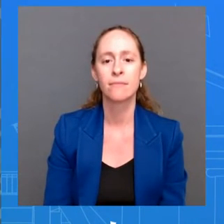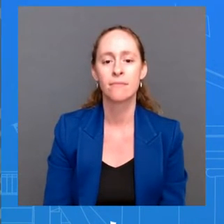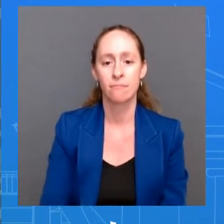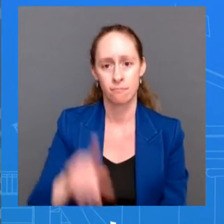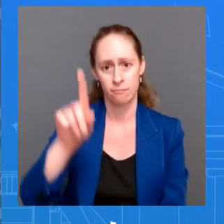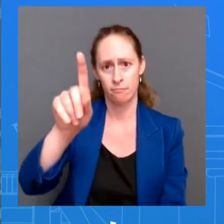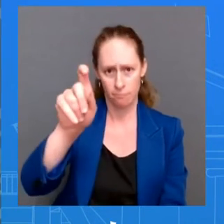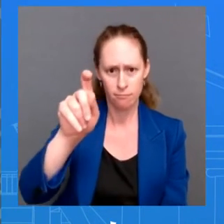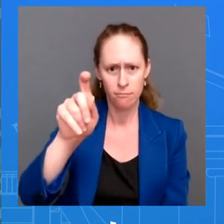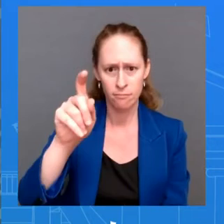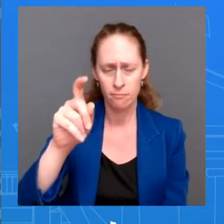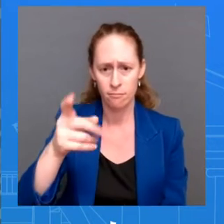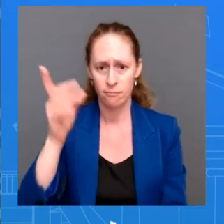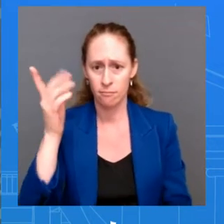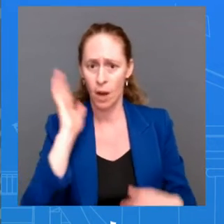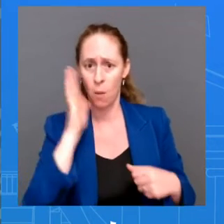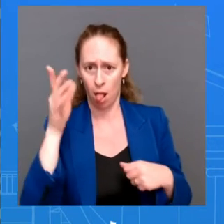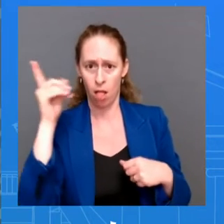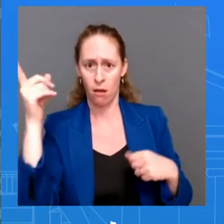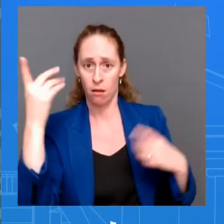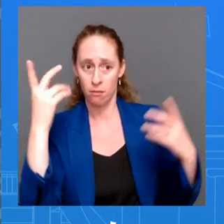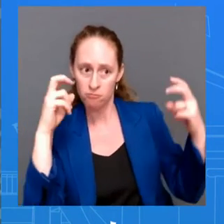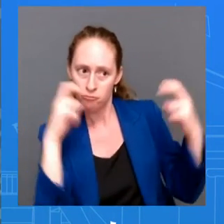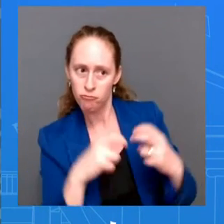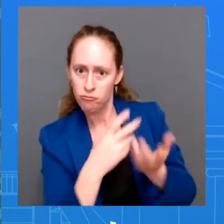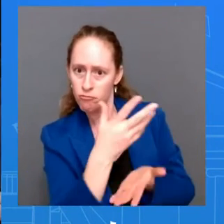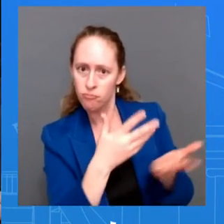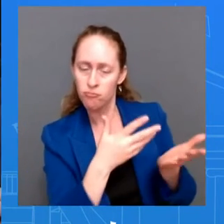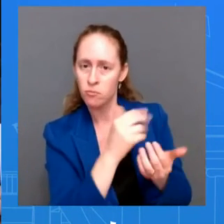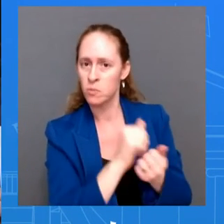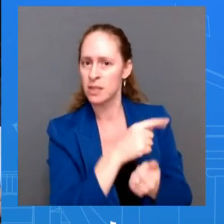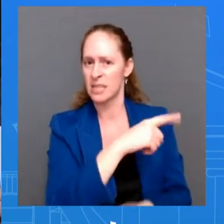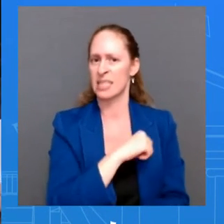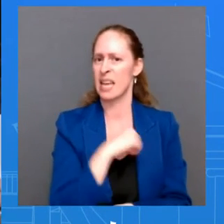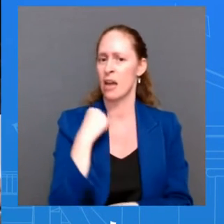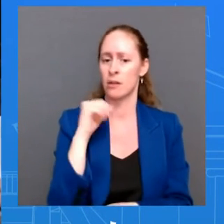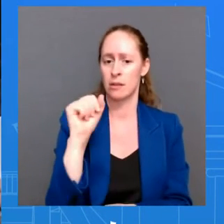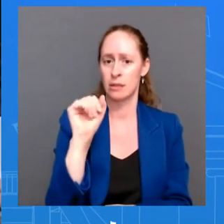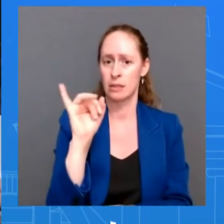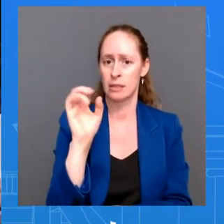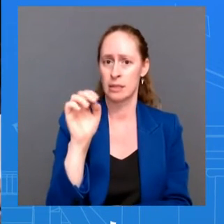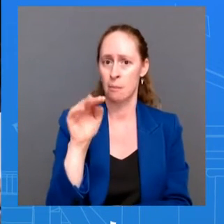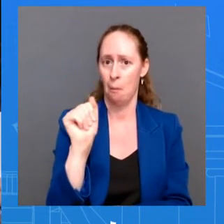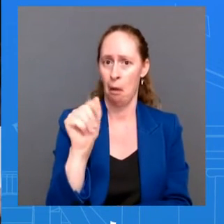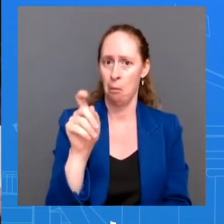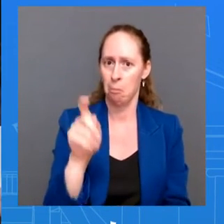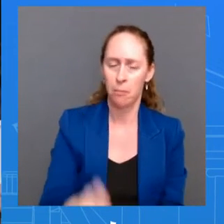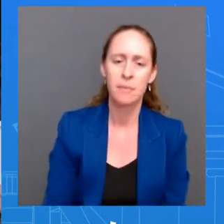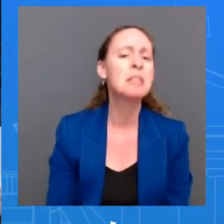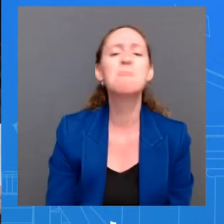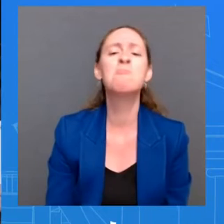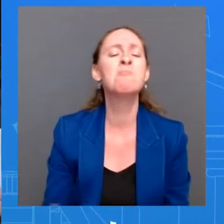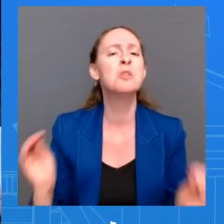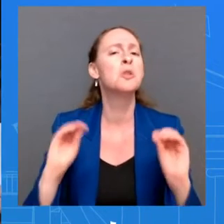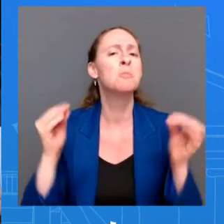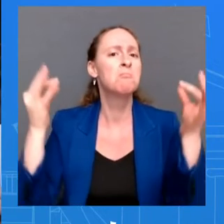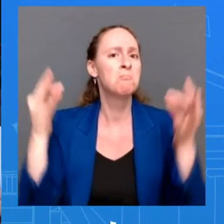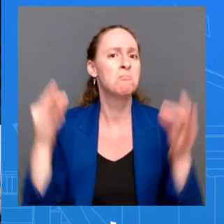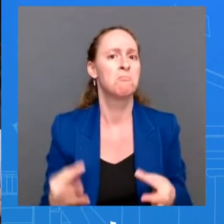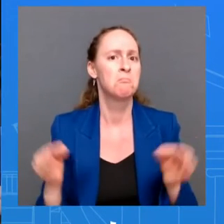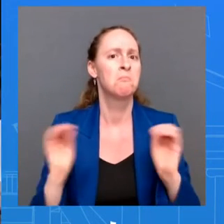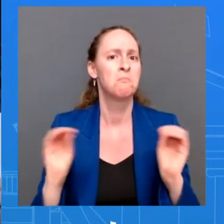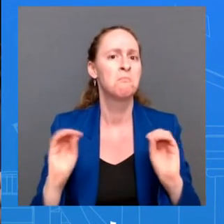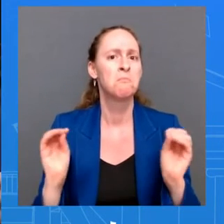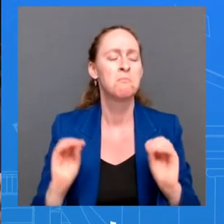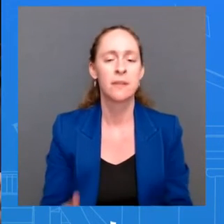going to read out any calls or potential calls with other elections. Kind of working behind the scenes to talk to lawmakers, get them on board, especially those who might